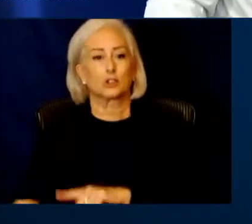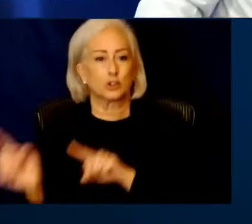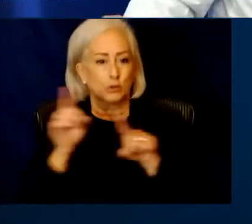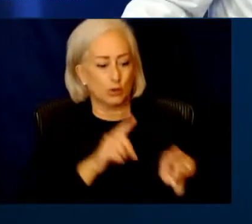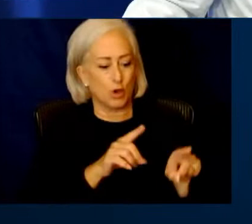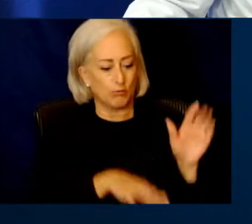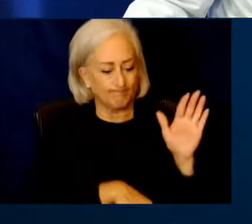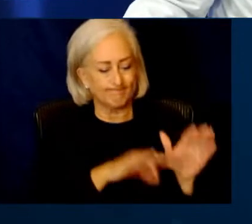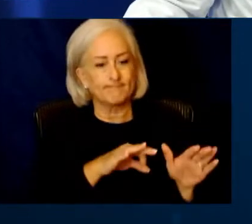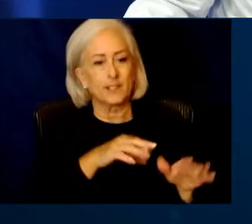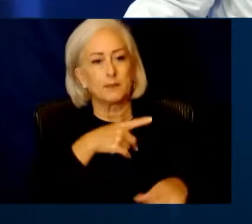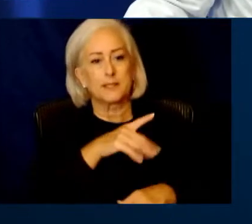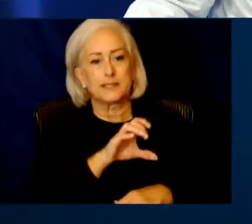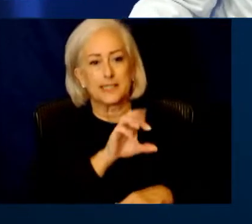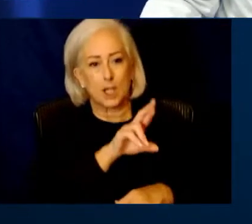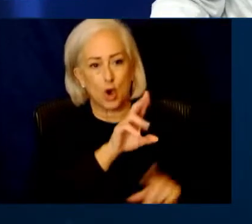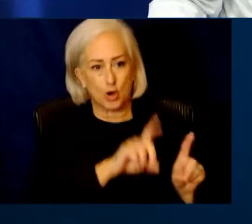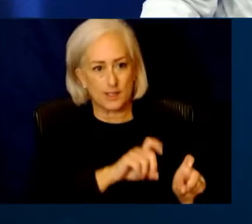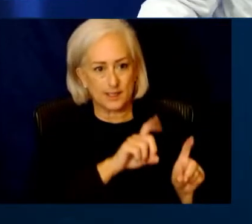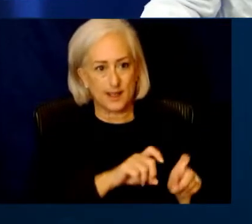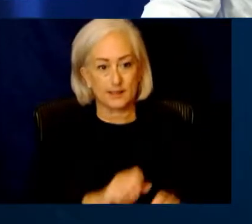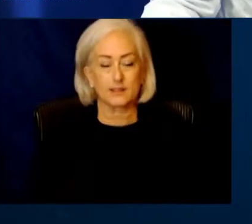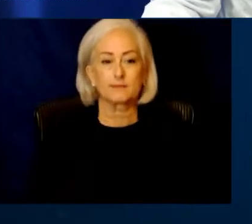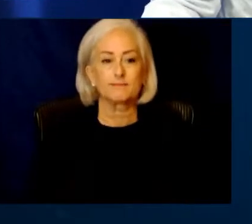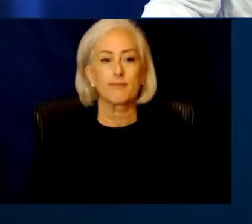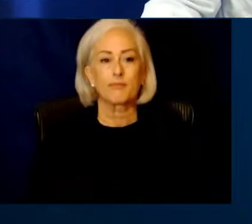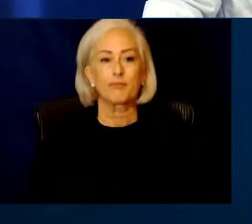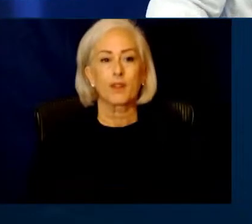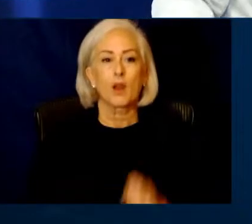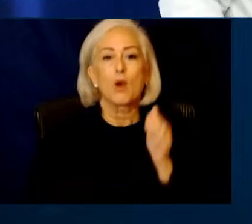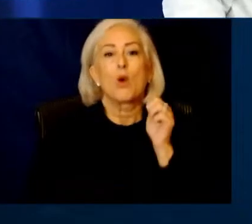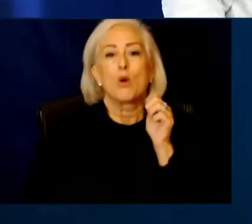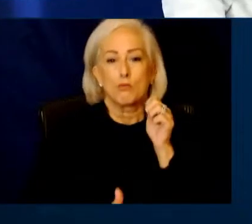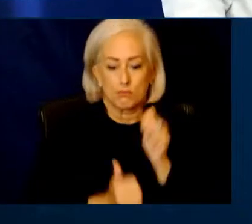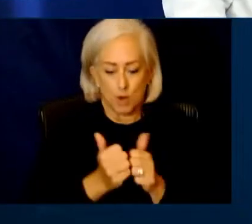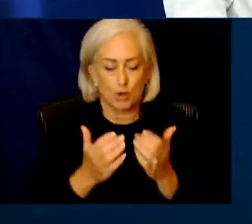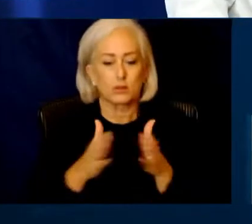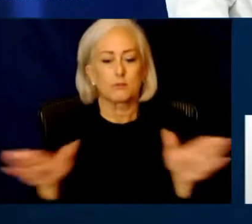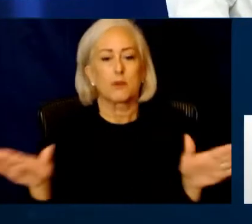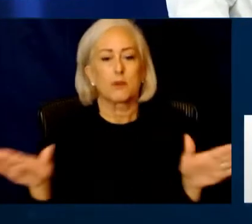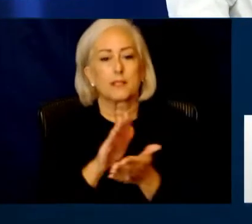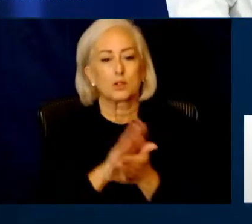public schools going back with masking is optional. I think